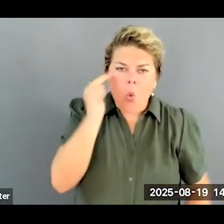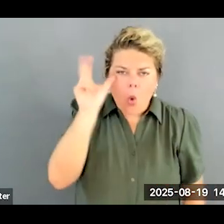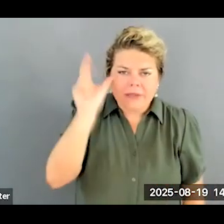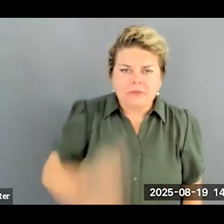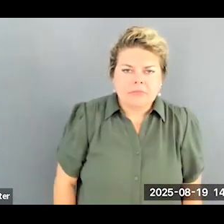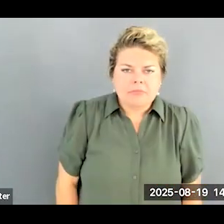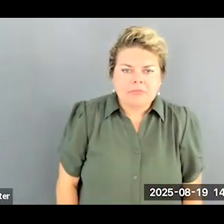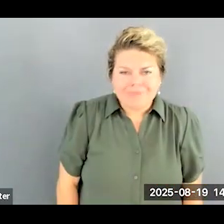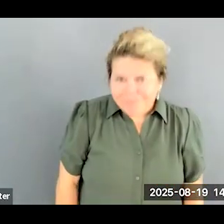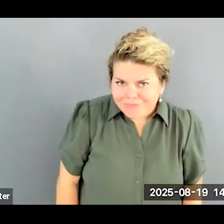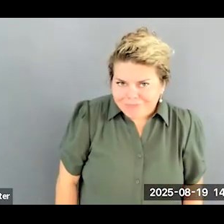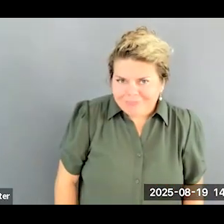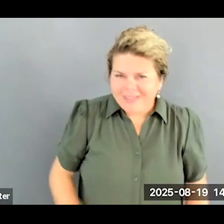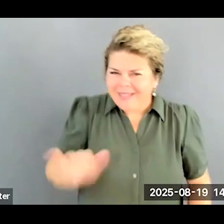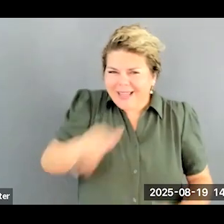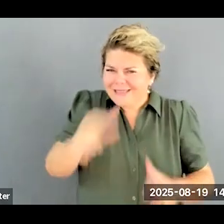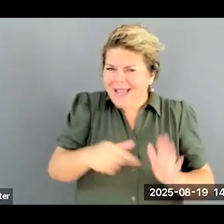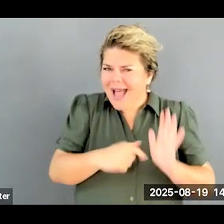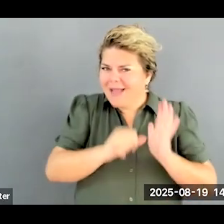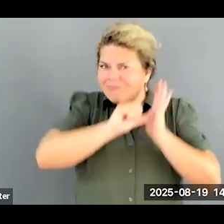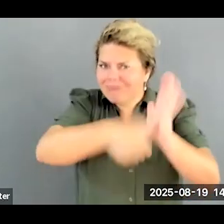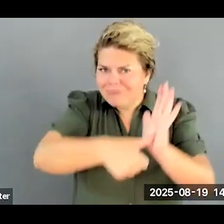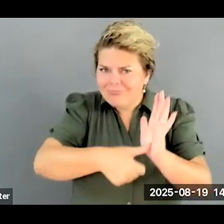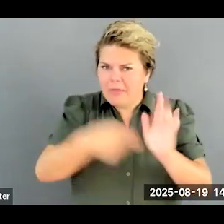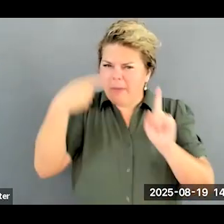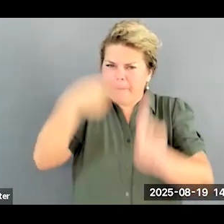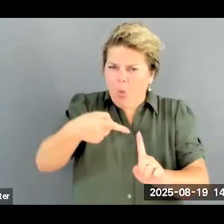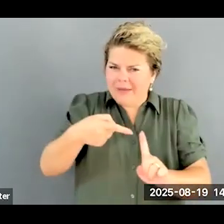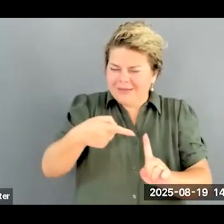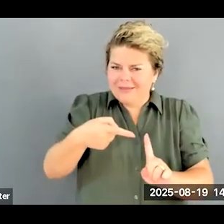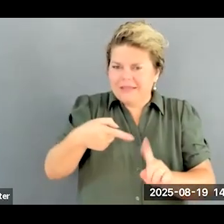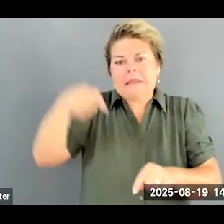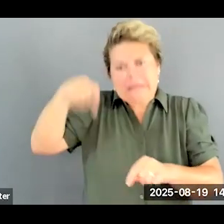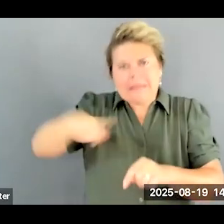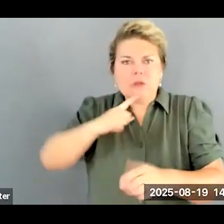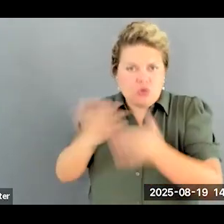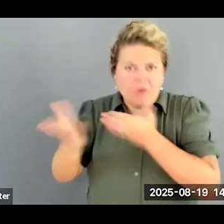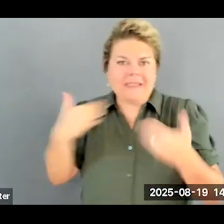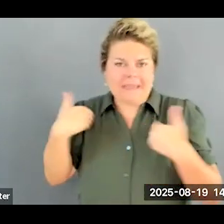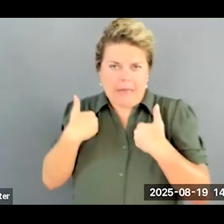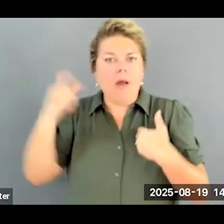because this wouldn't convey the importance that this presentation is related to service animals.